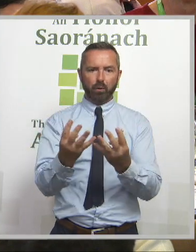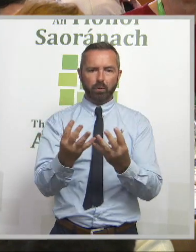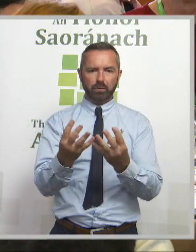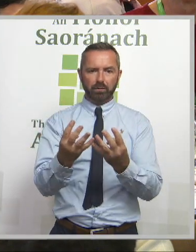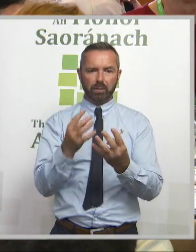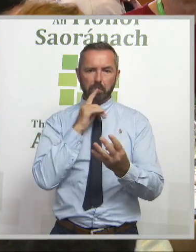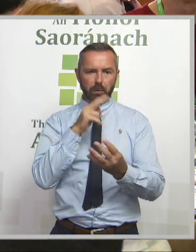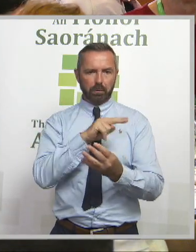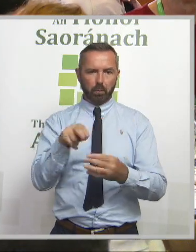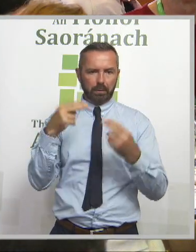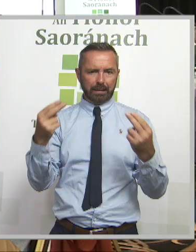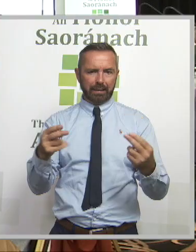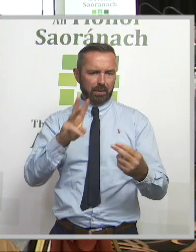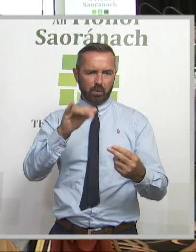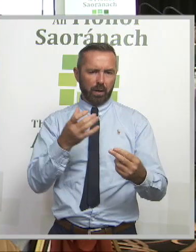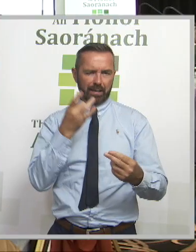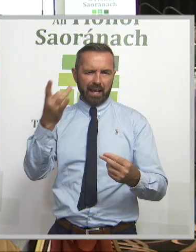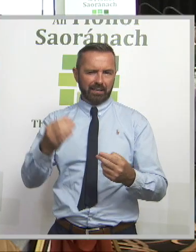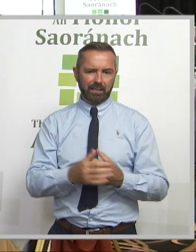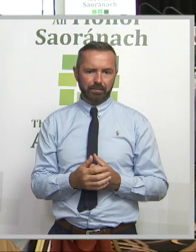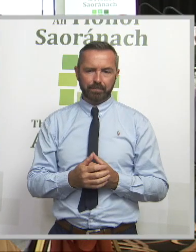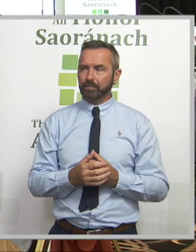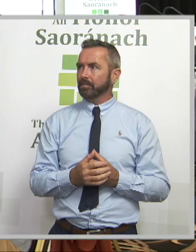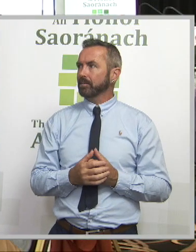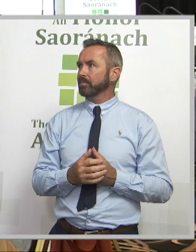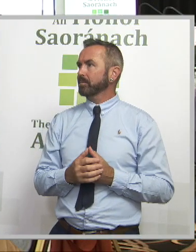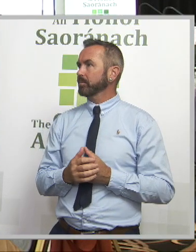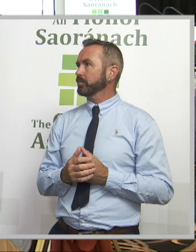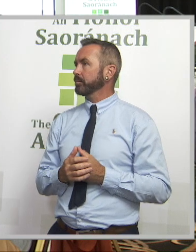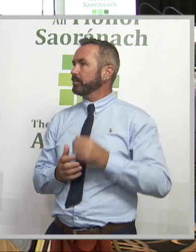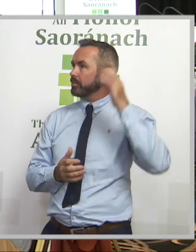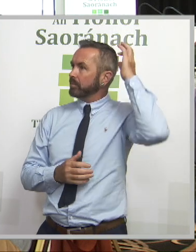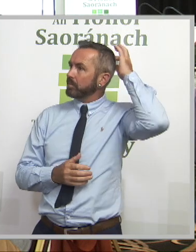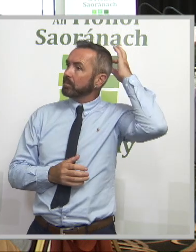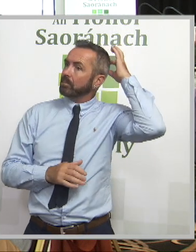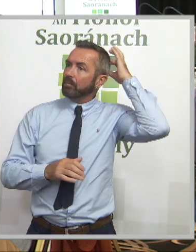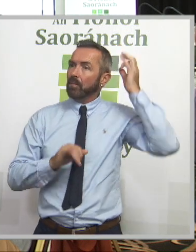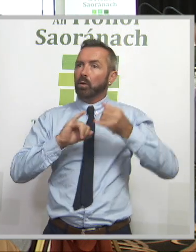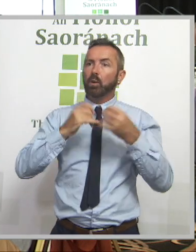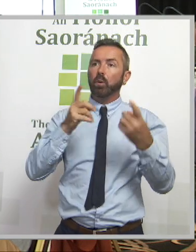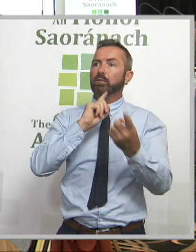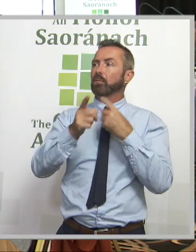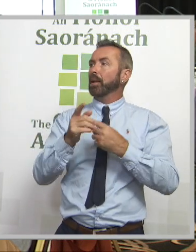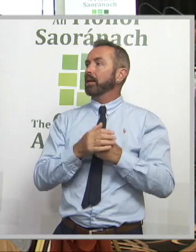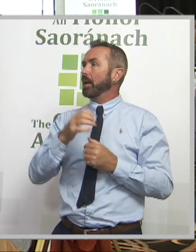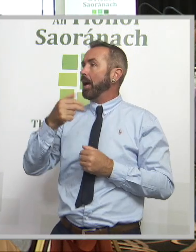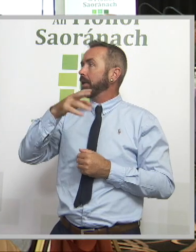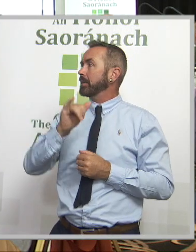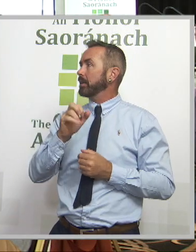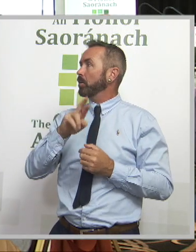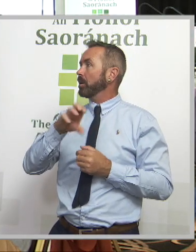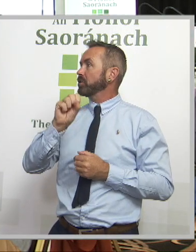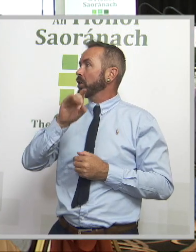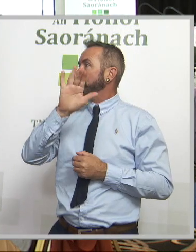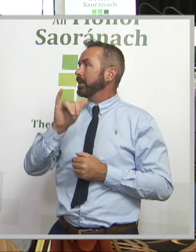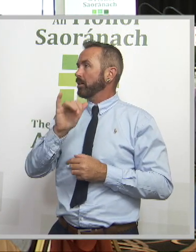What's the reason for this? So, Andy or Shirley, would you like to take that one about? I'll answer that. So generally